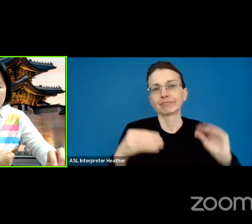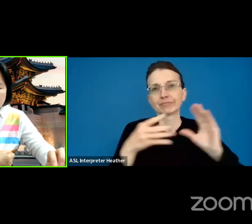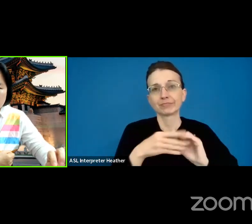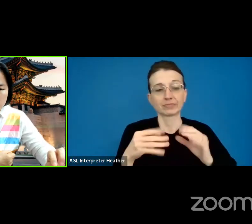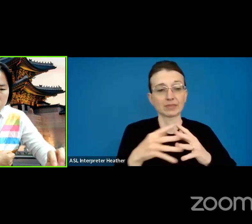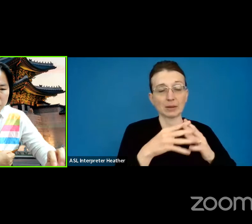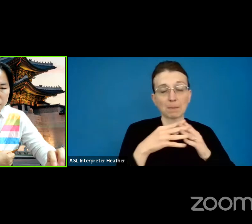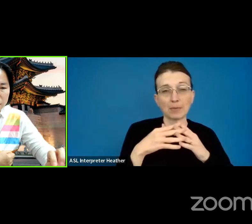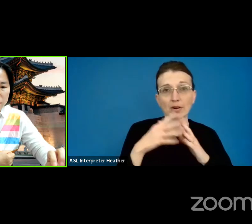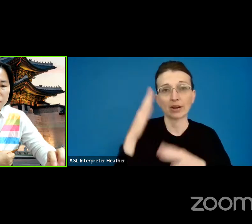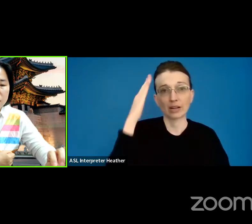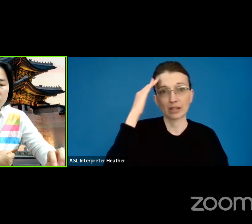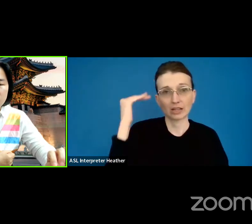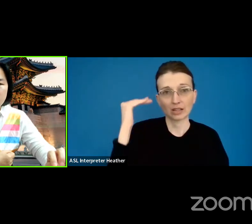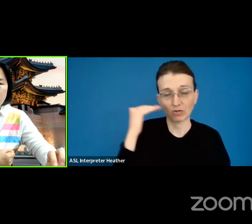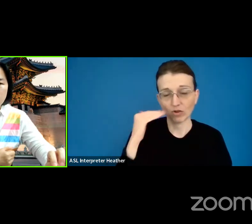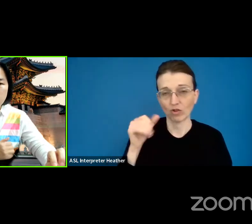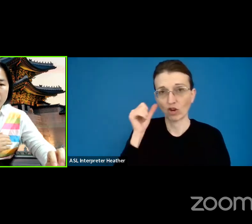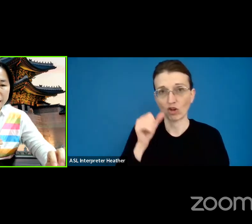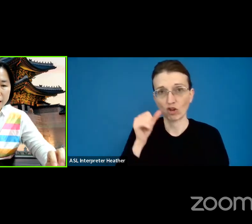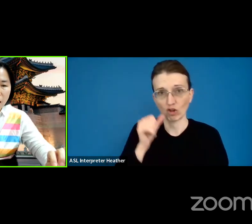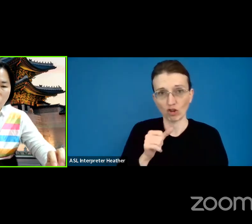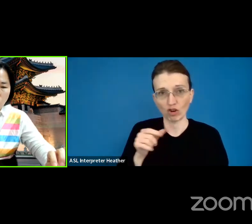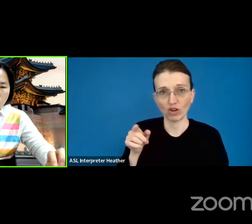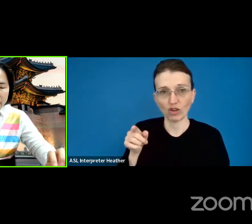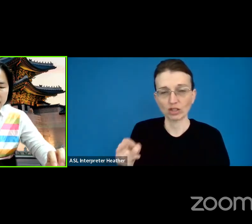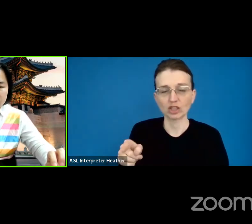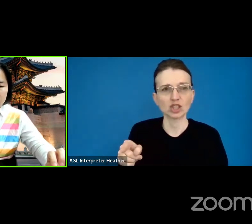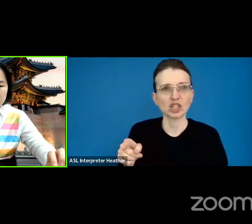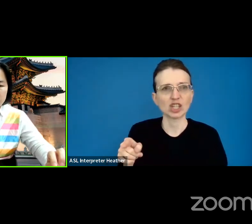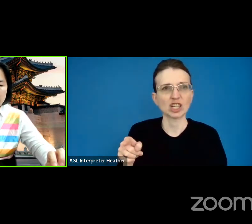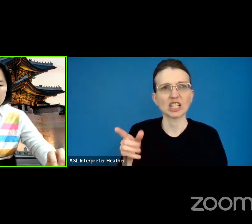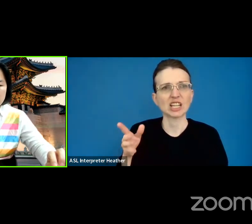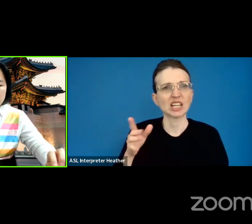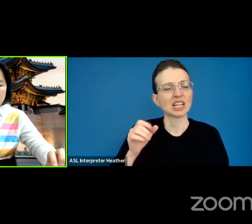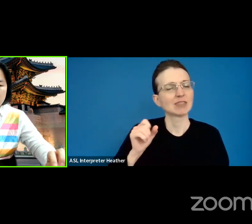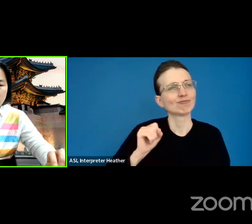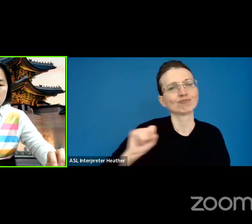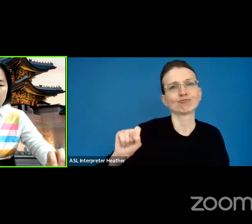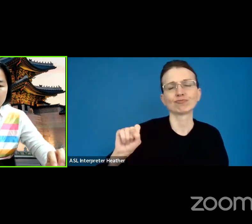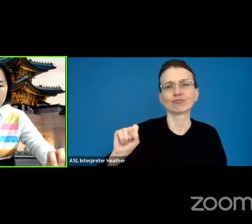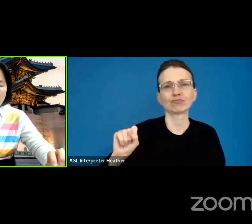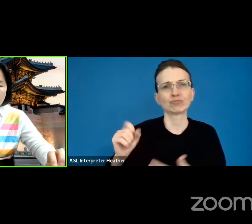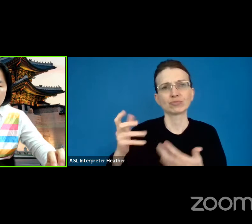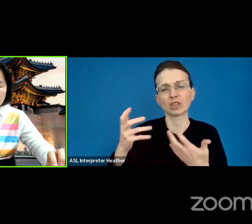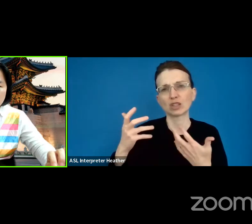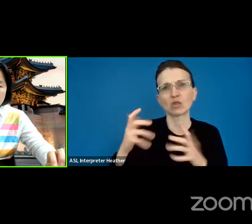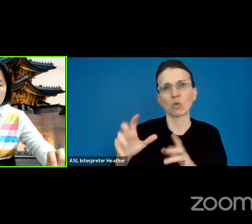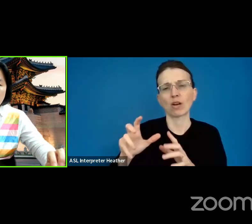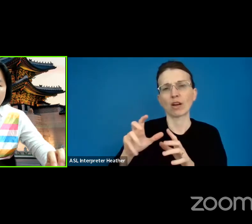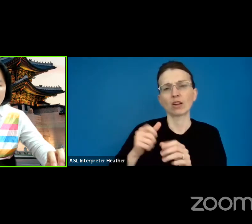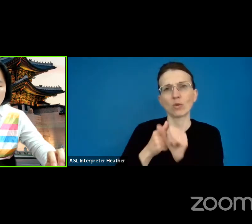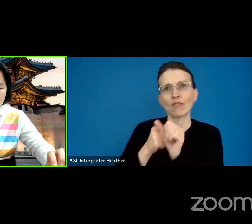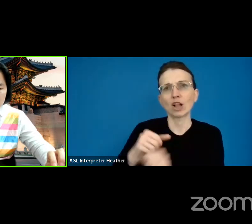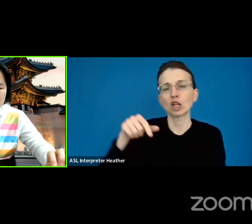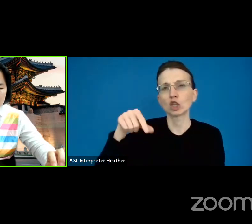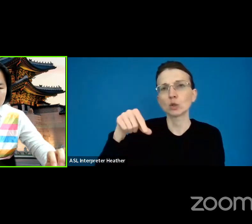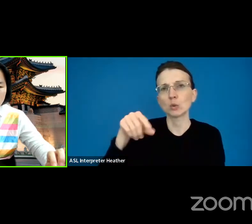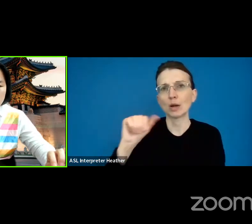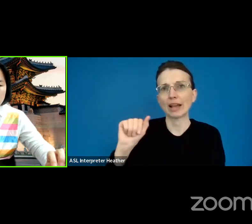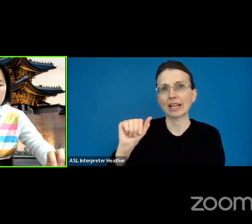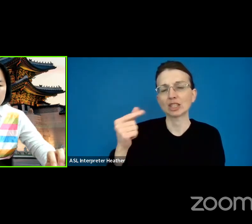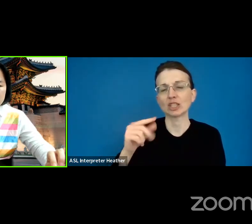Korean diaspora girl breaking away from the stereotype of a